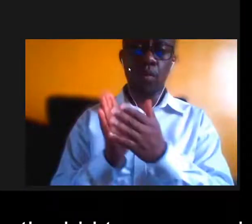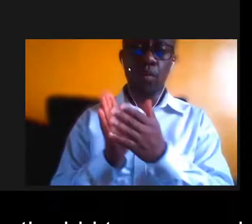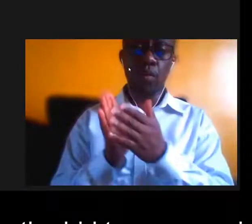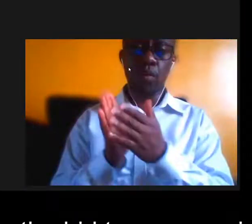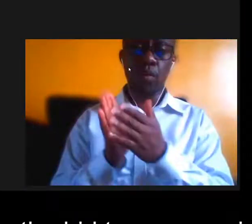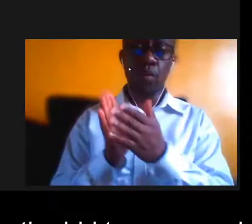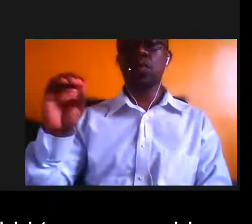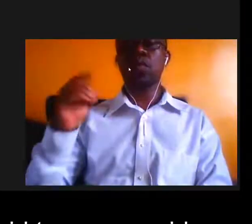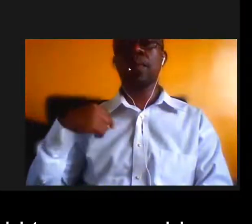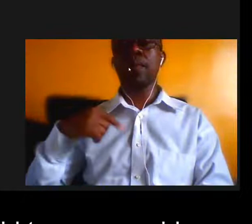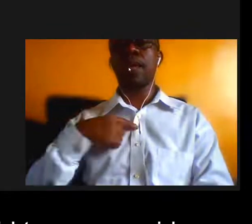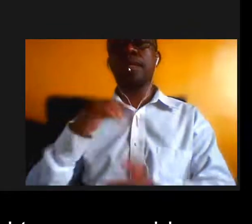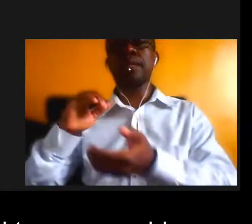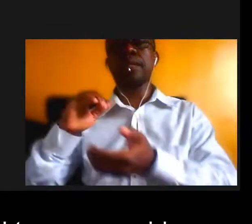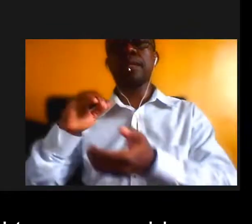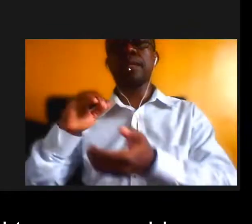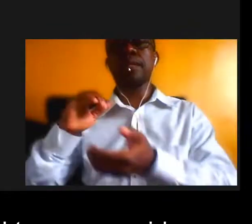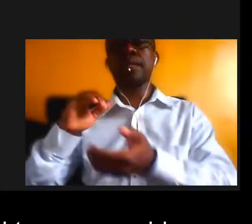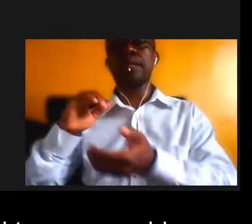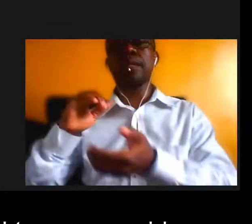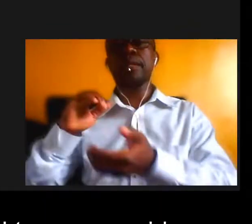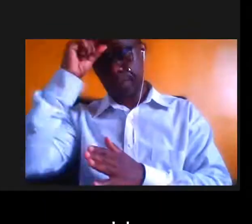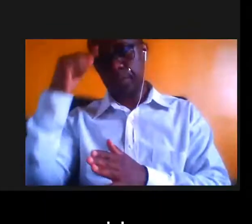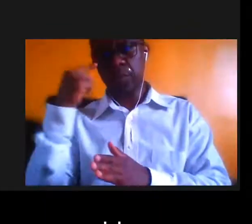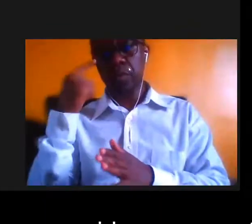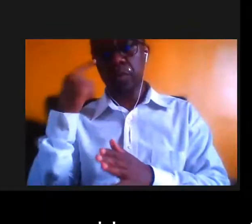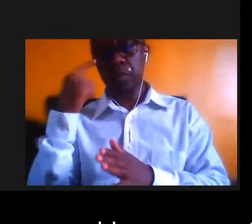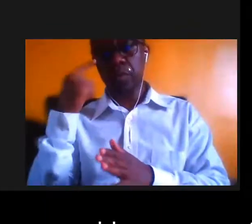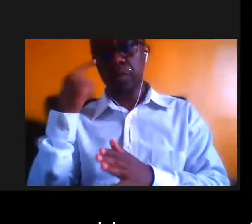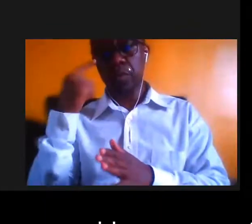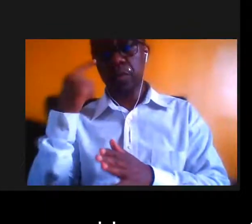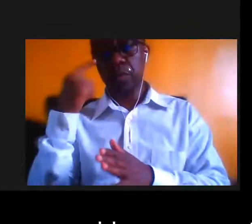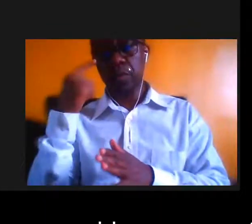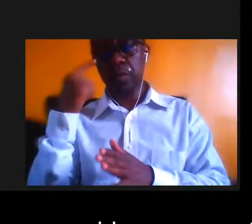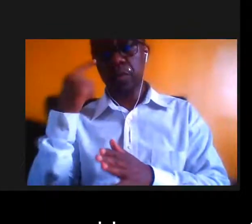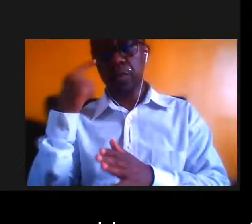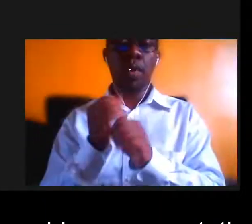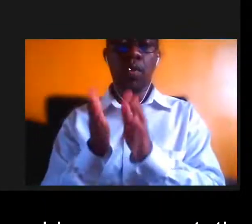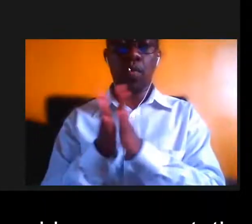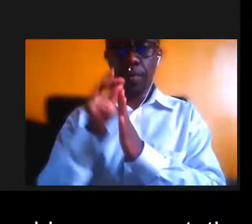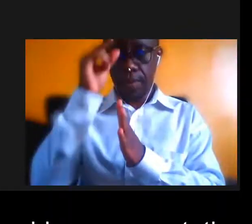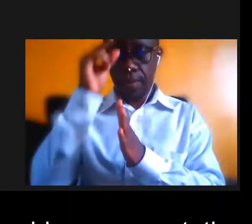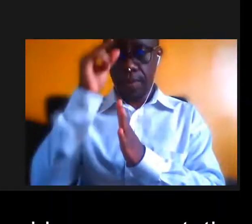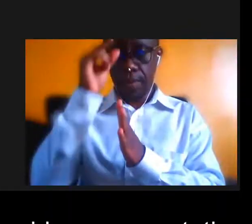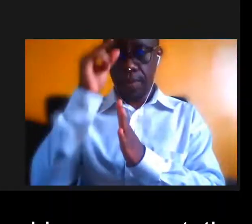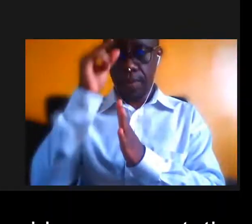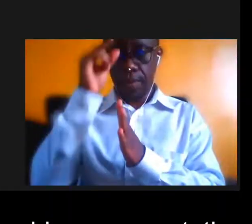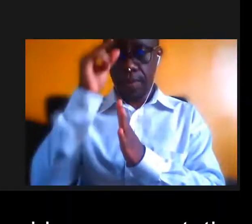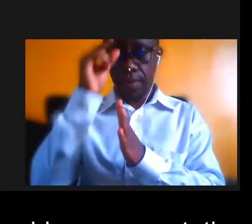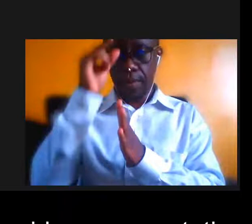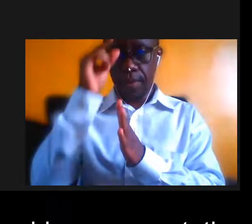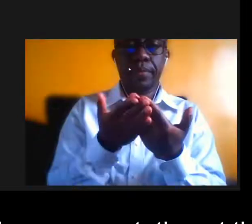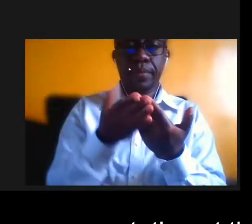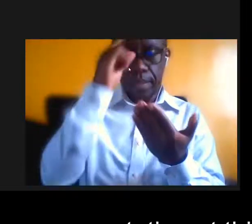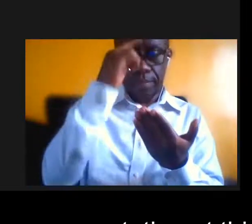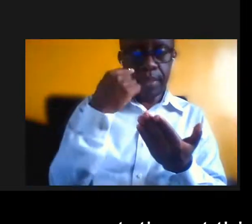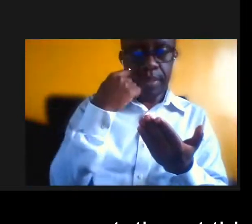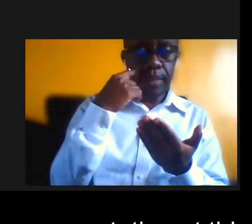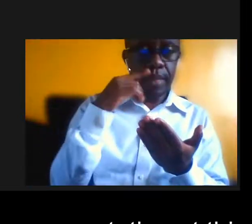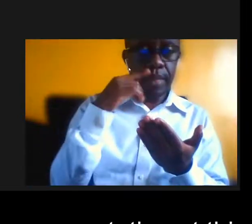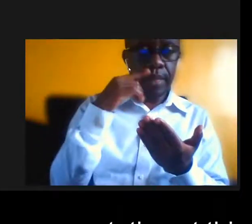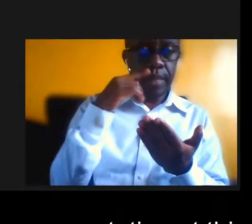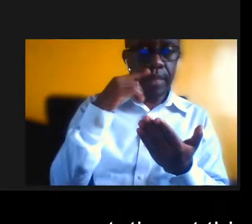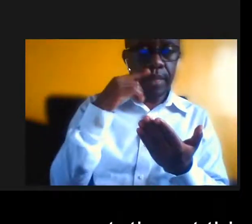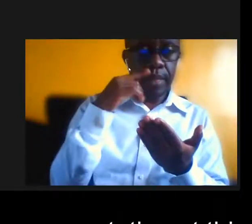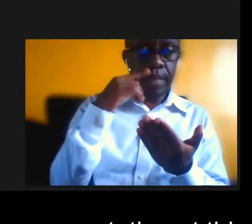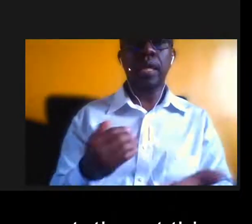see how to support government in ensuring that child helpline, which plays a key role, remains open.